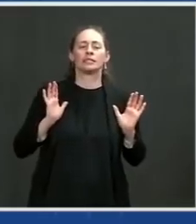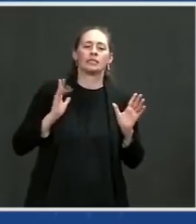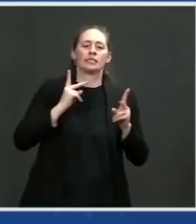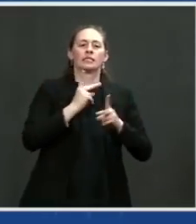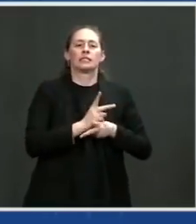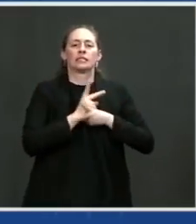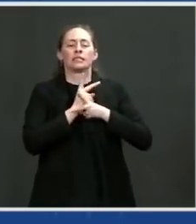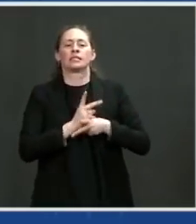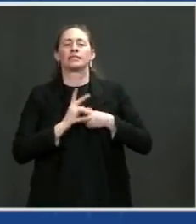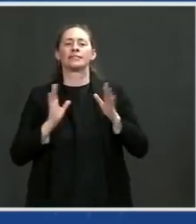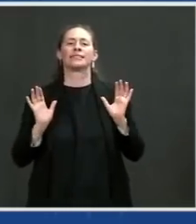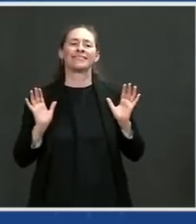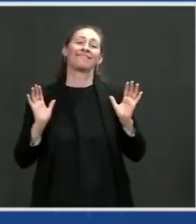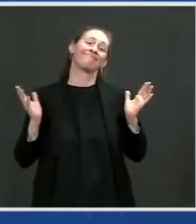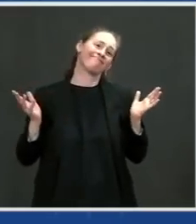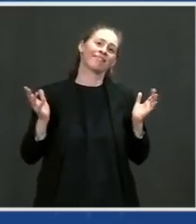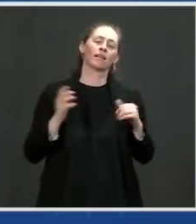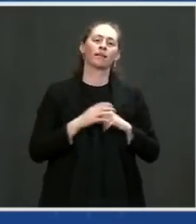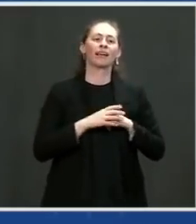This is